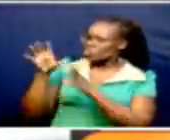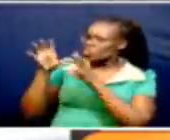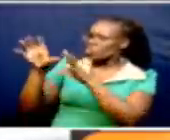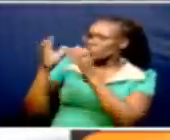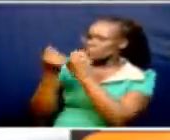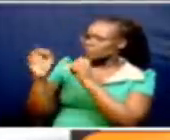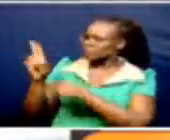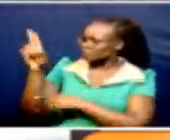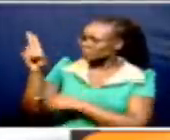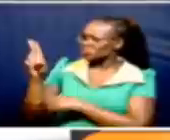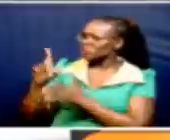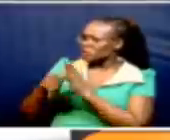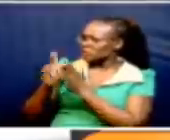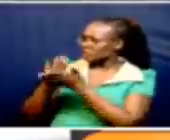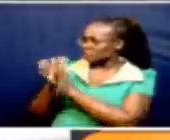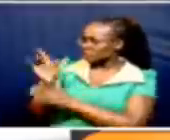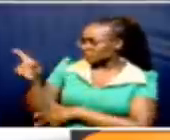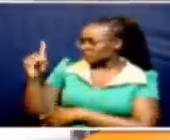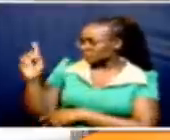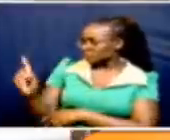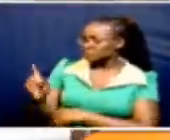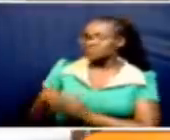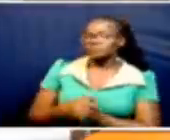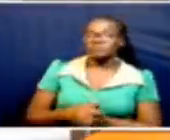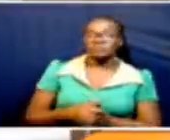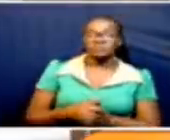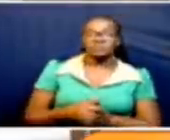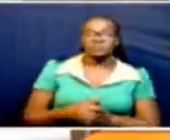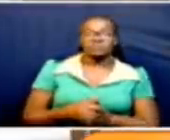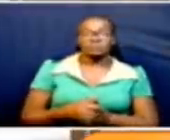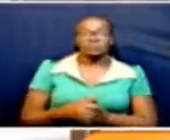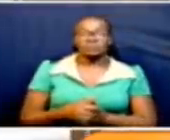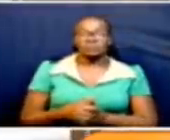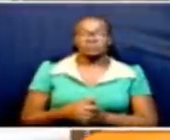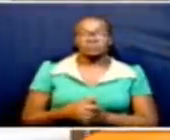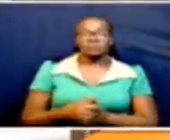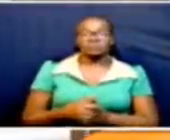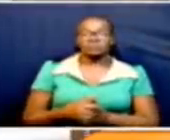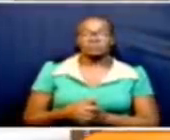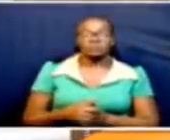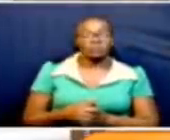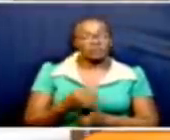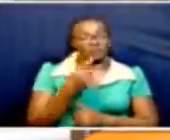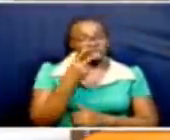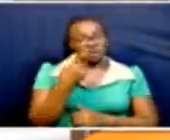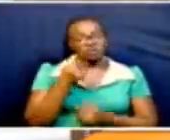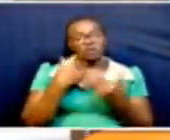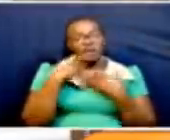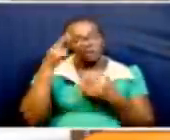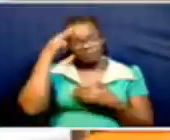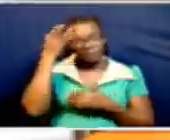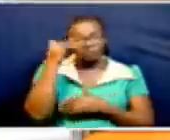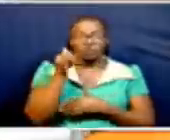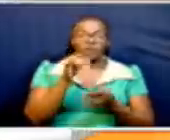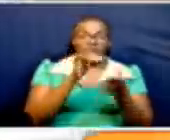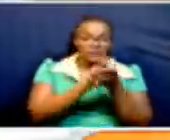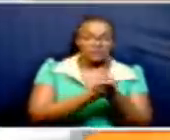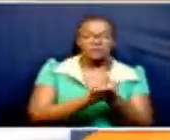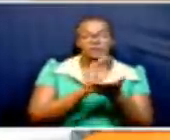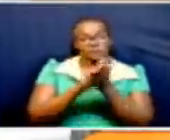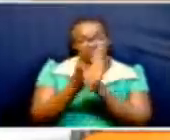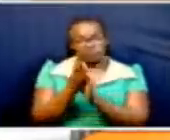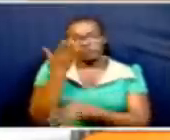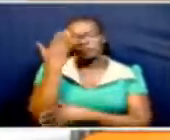you? Actually, Jeff, there's a reason why people are shaking hands. And as a result of shaking hands, bygones were let